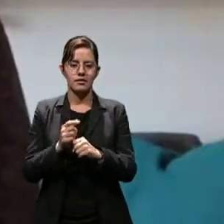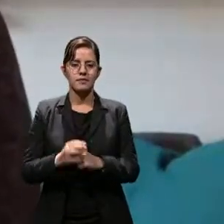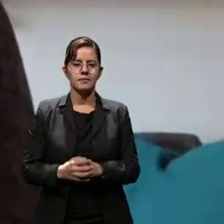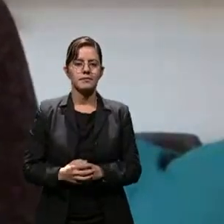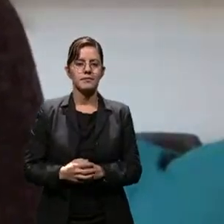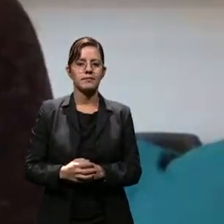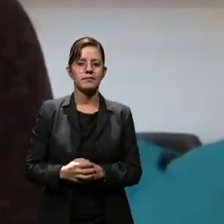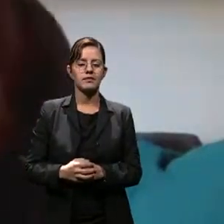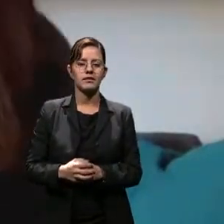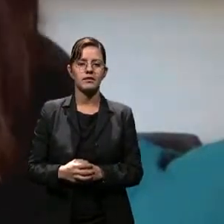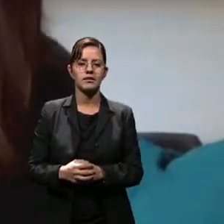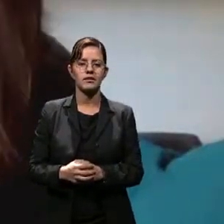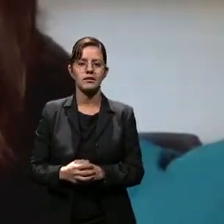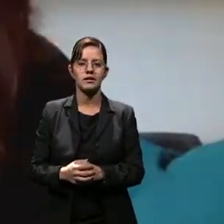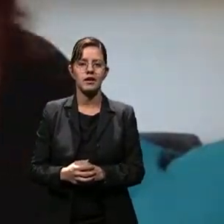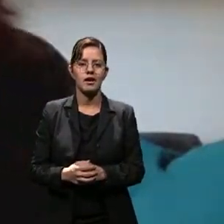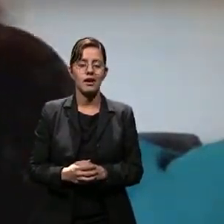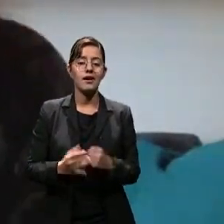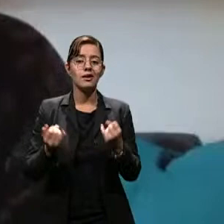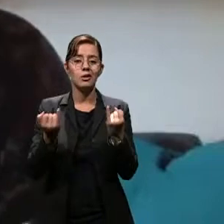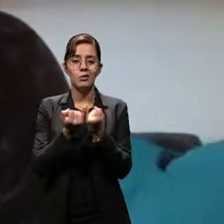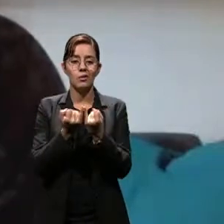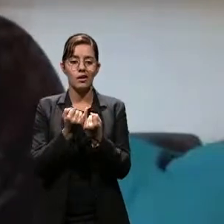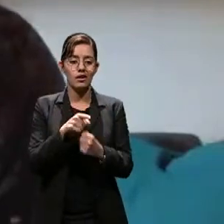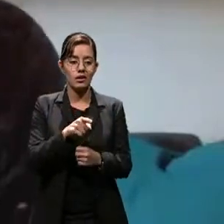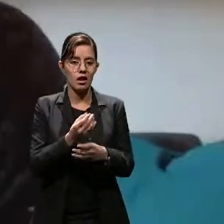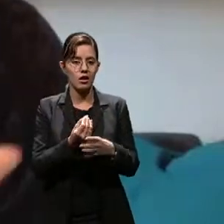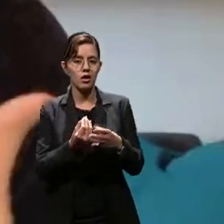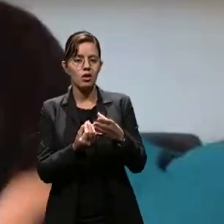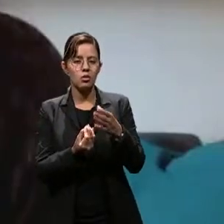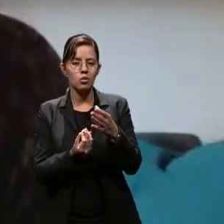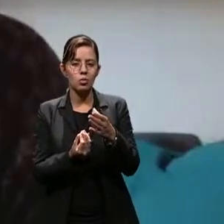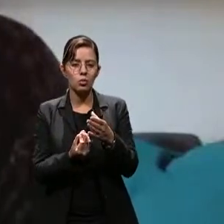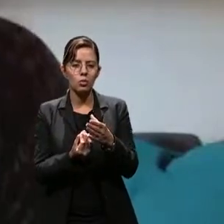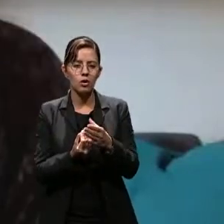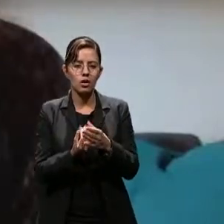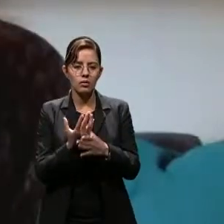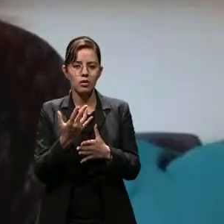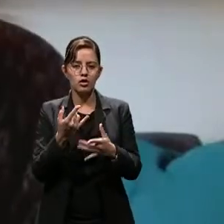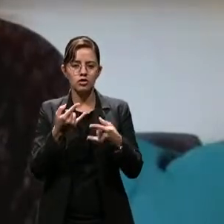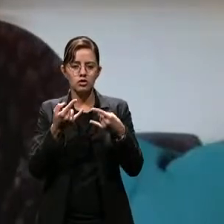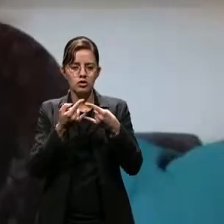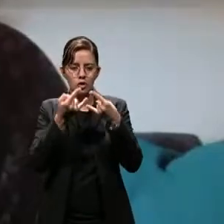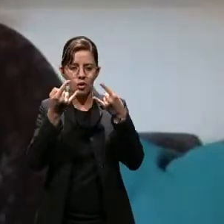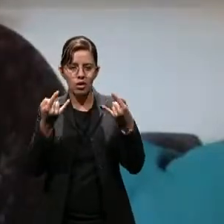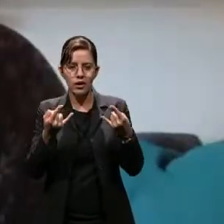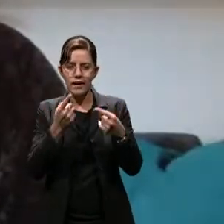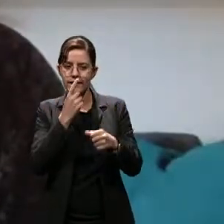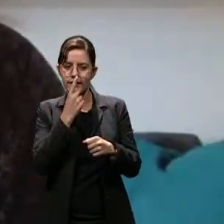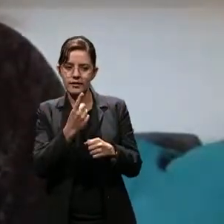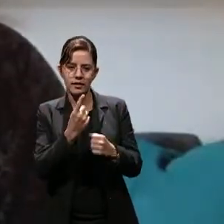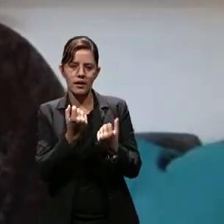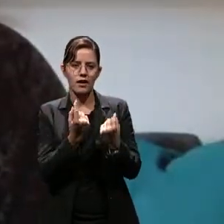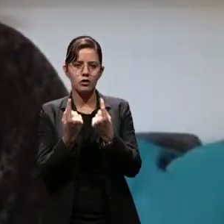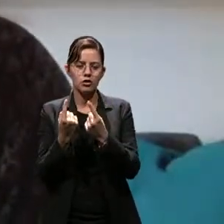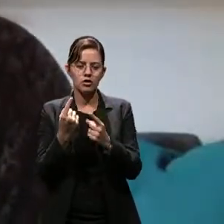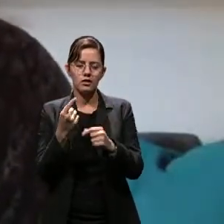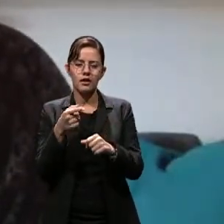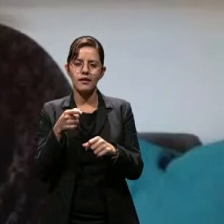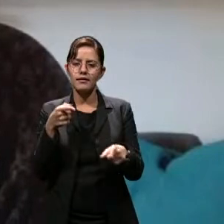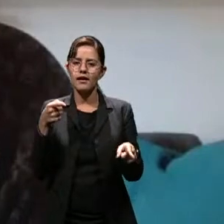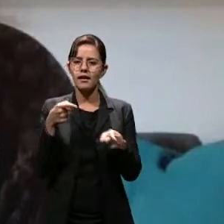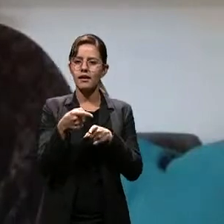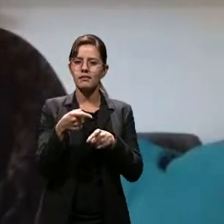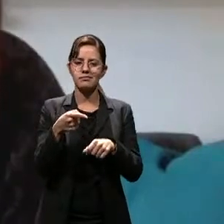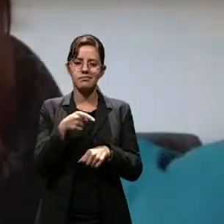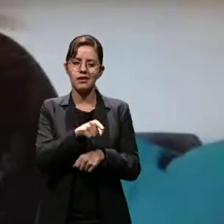and this new story of electoral fraud in